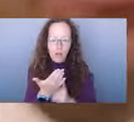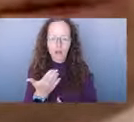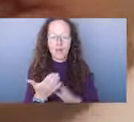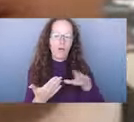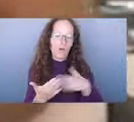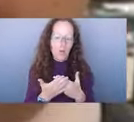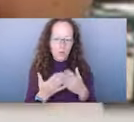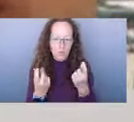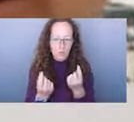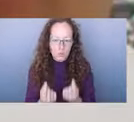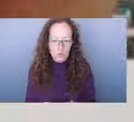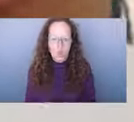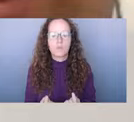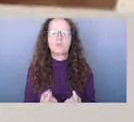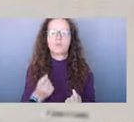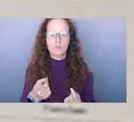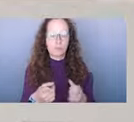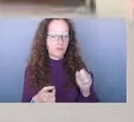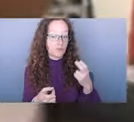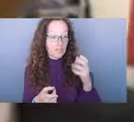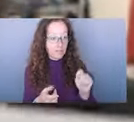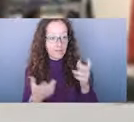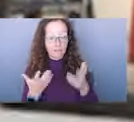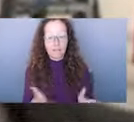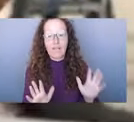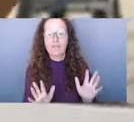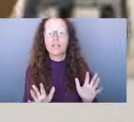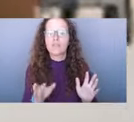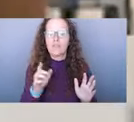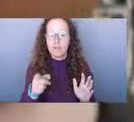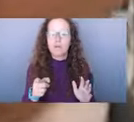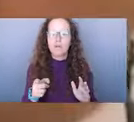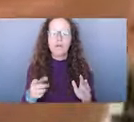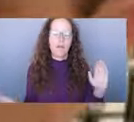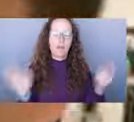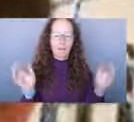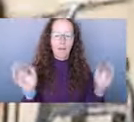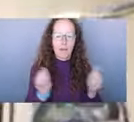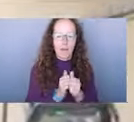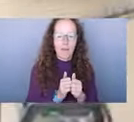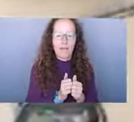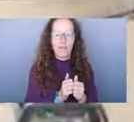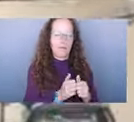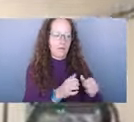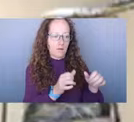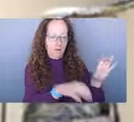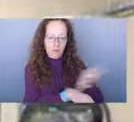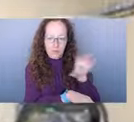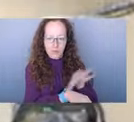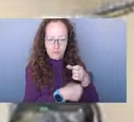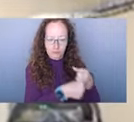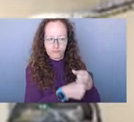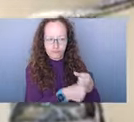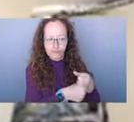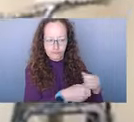a system-generated log of what was read into results before we actually accept them into results. So this would show, and they review this, and they